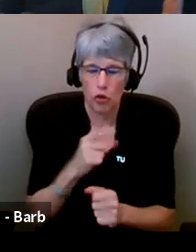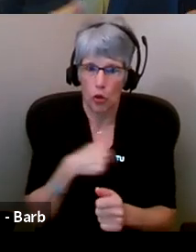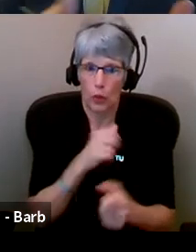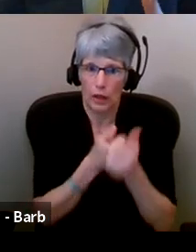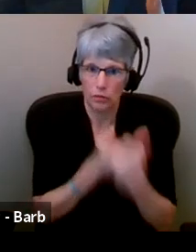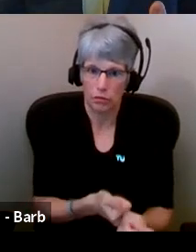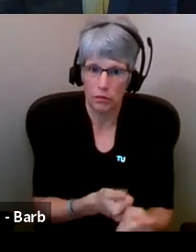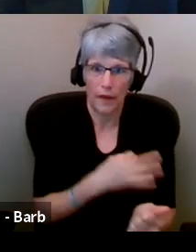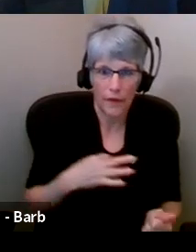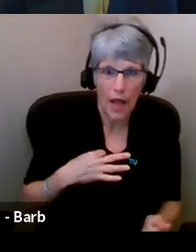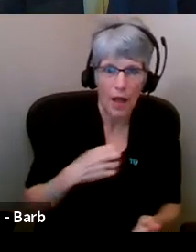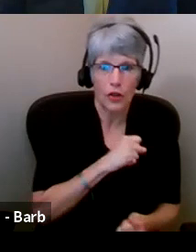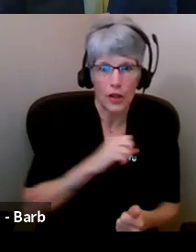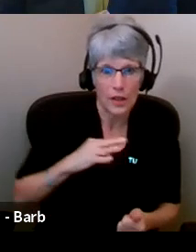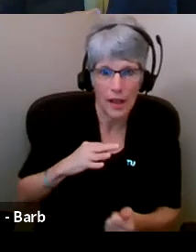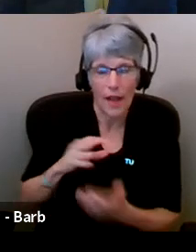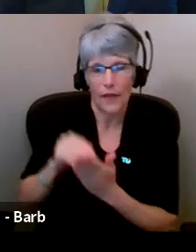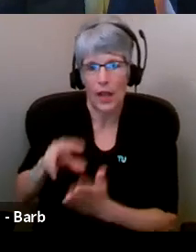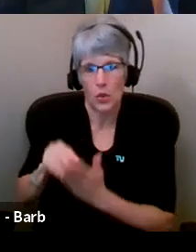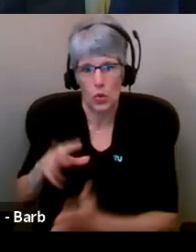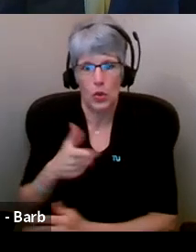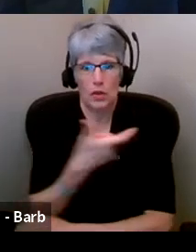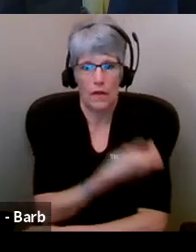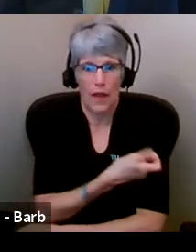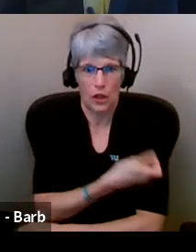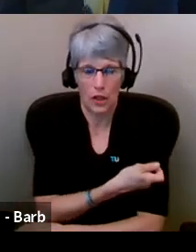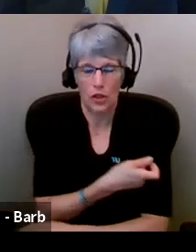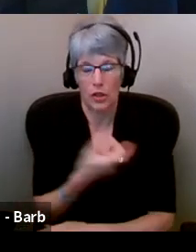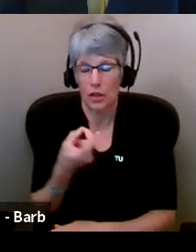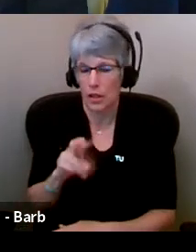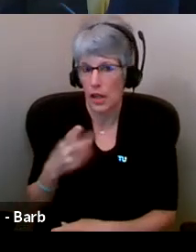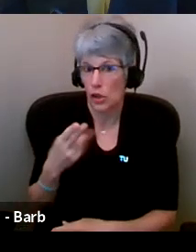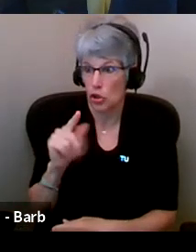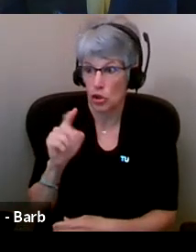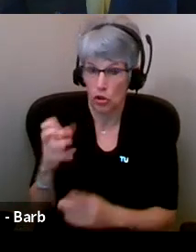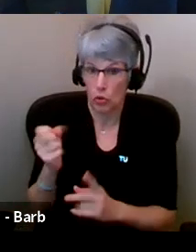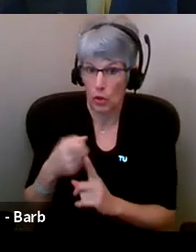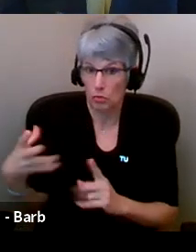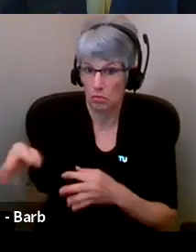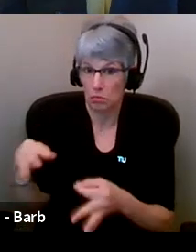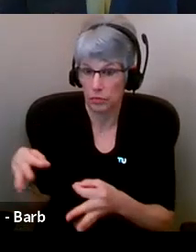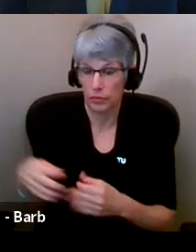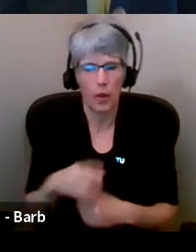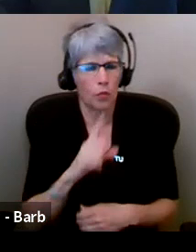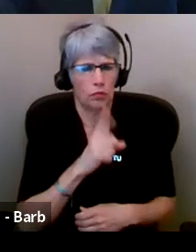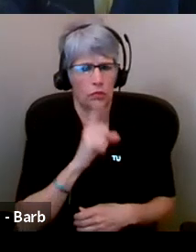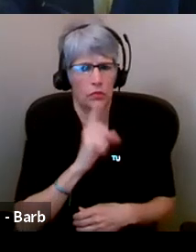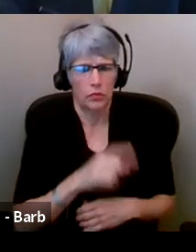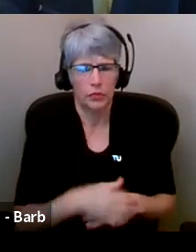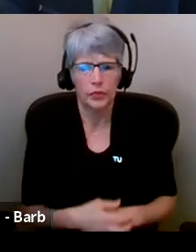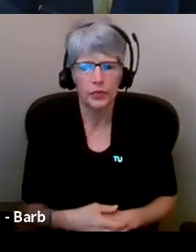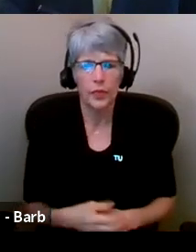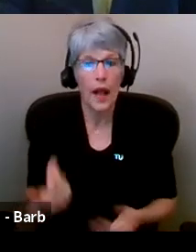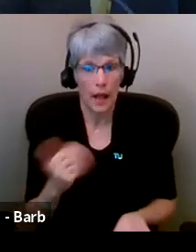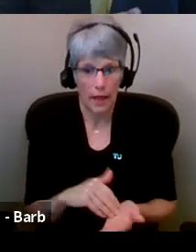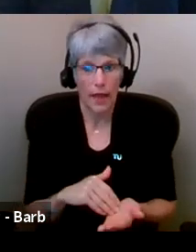both faculty, staff, and student vaccinations. And Dr. Hurte, if you'd like to expound on that. Sure. So again,